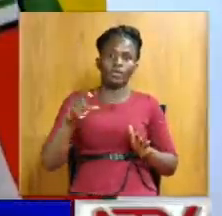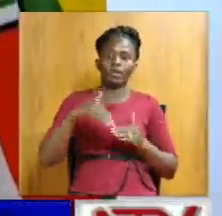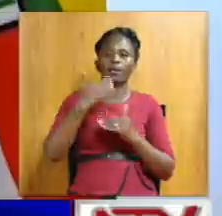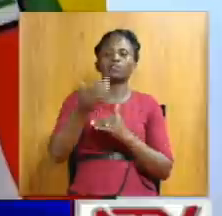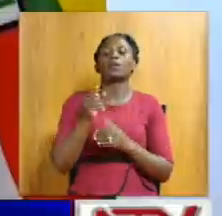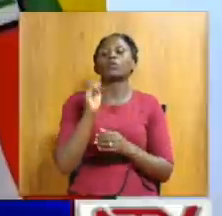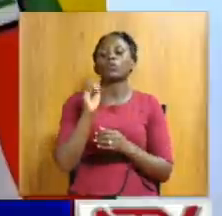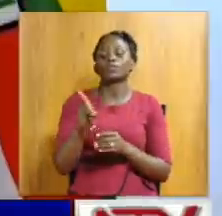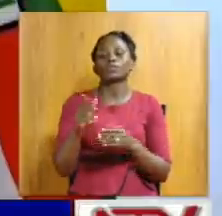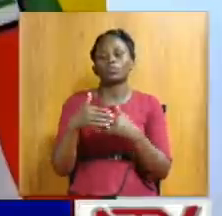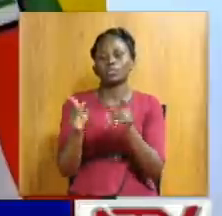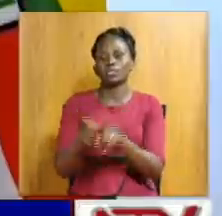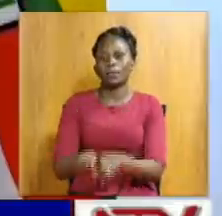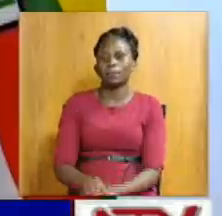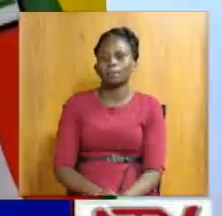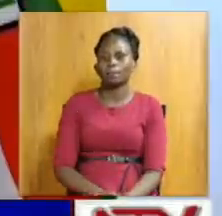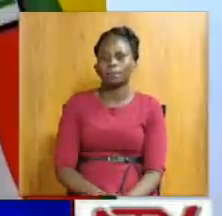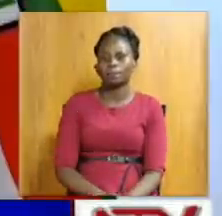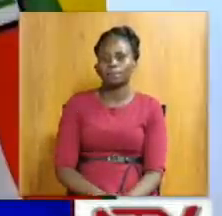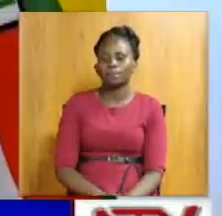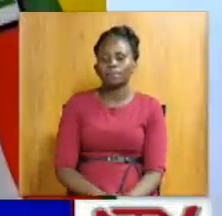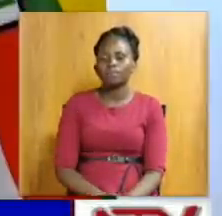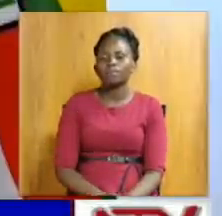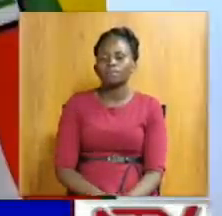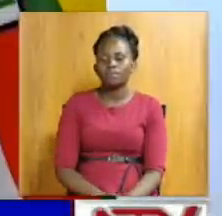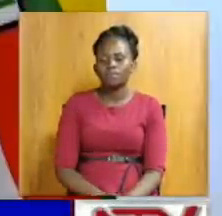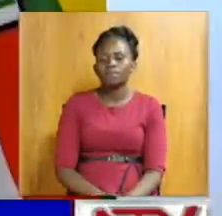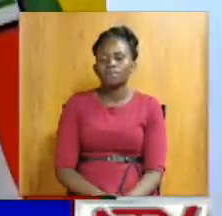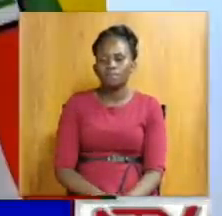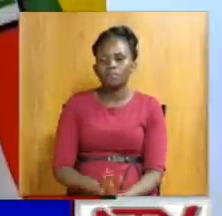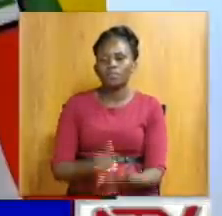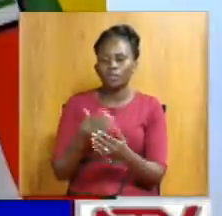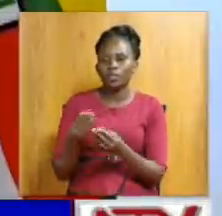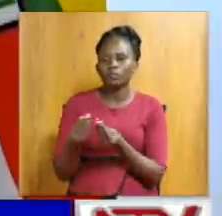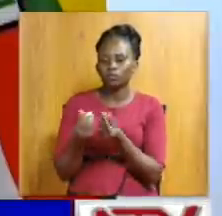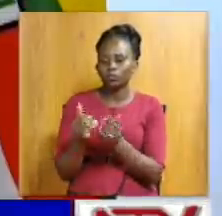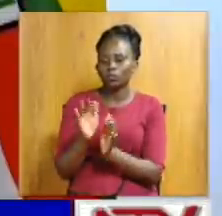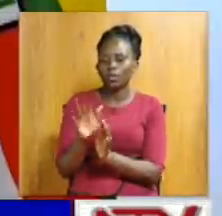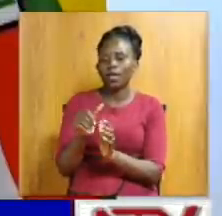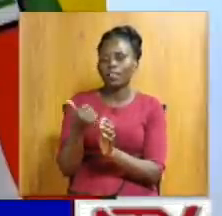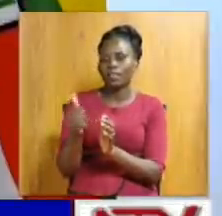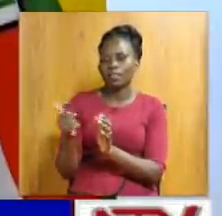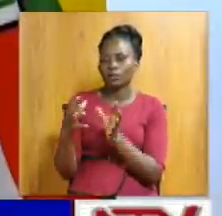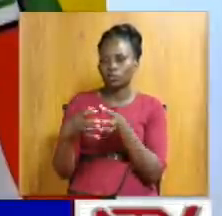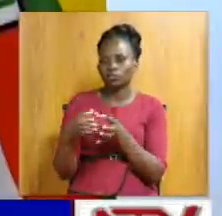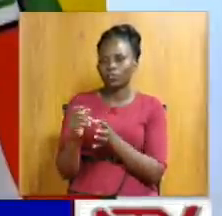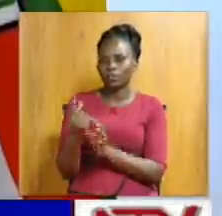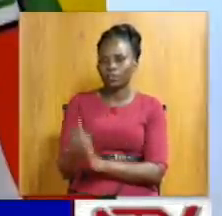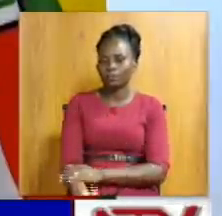schools, and then we deal with the other groups.